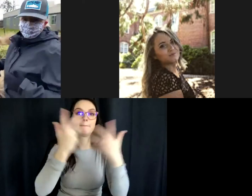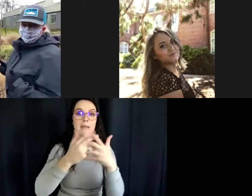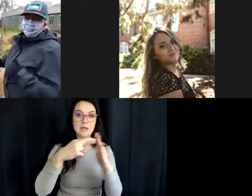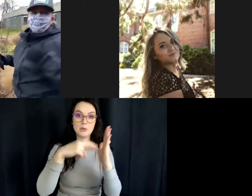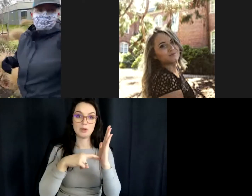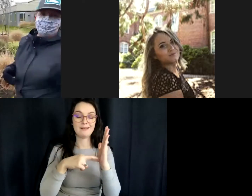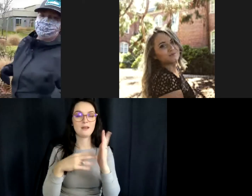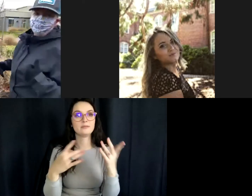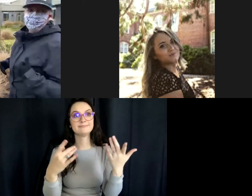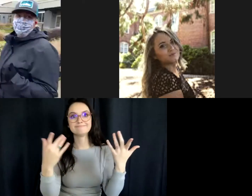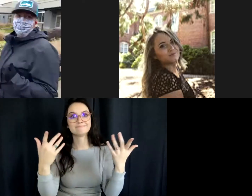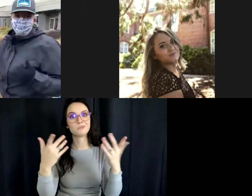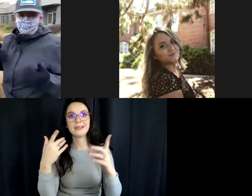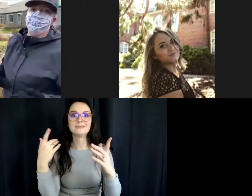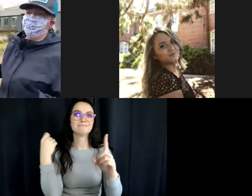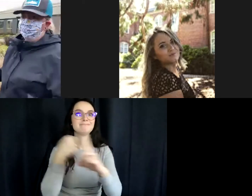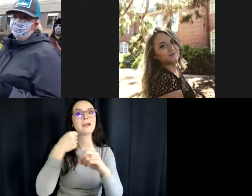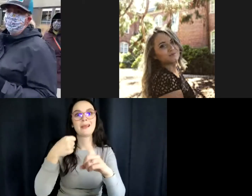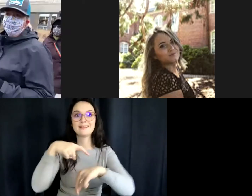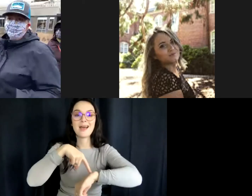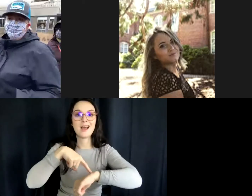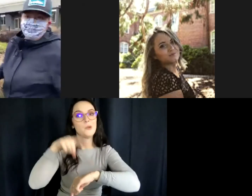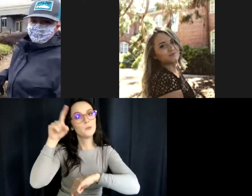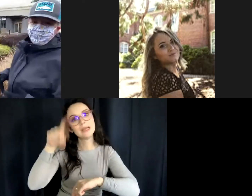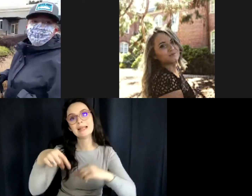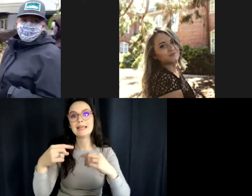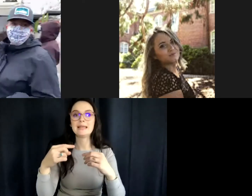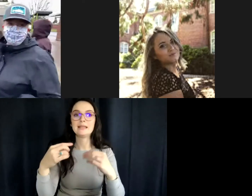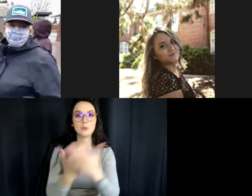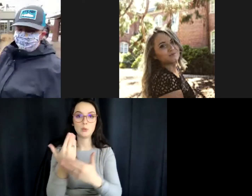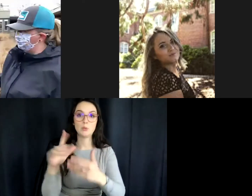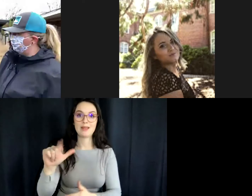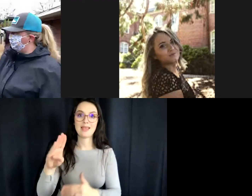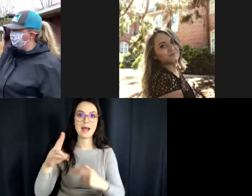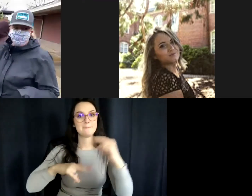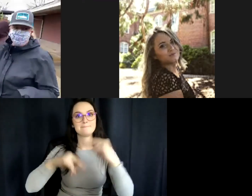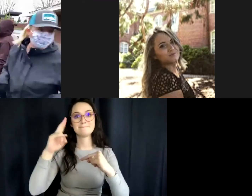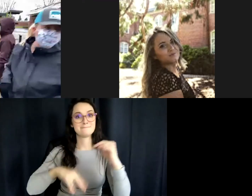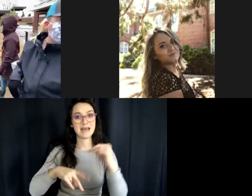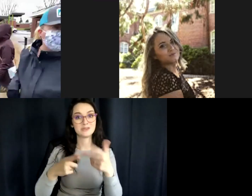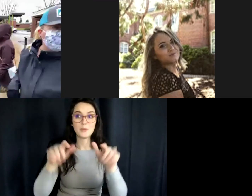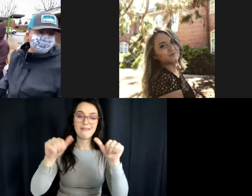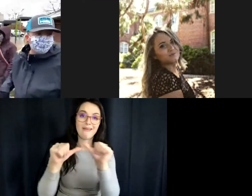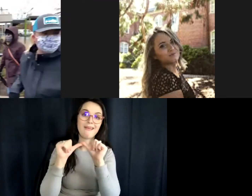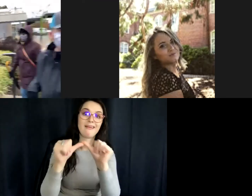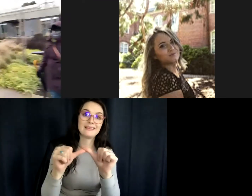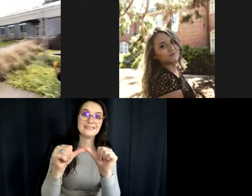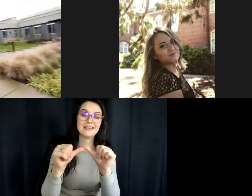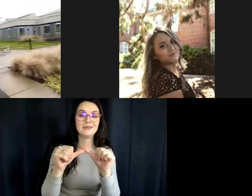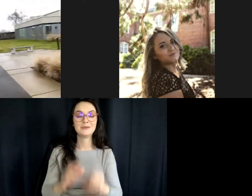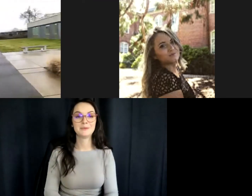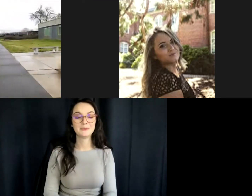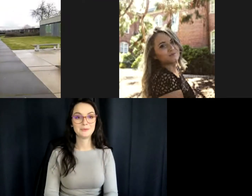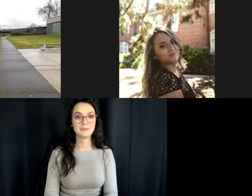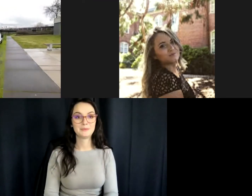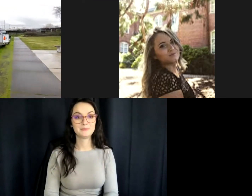the Oregon Department of Environmental Quality, DEQ. Okay. So we are accountable. We're accountable. Yep. Okay. And we